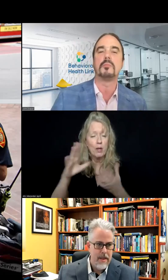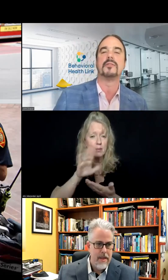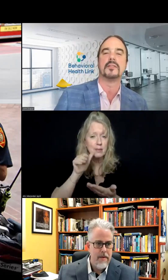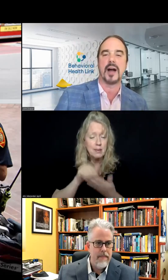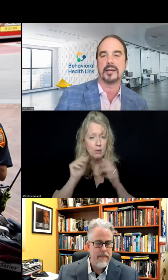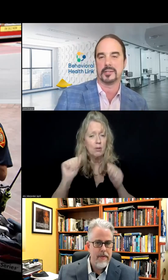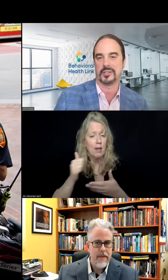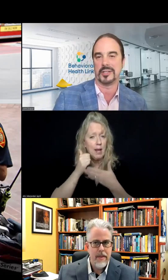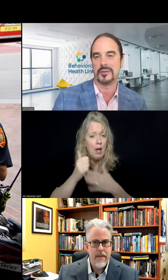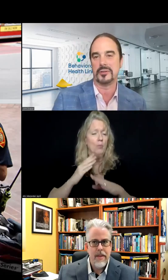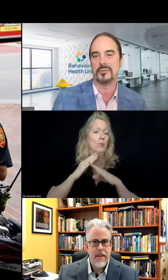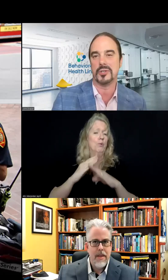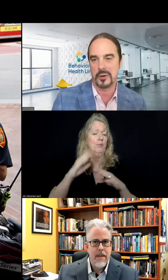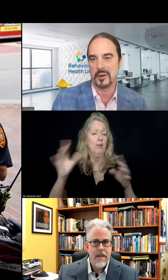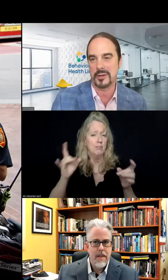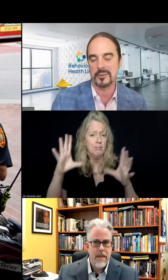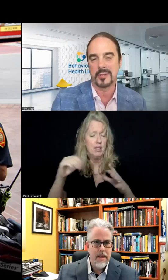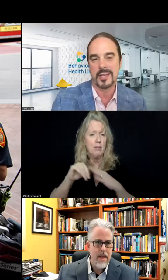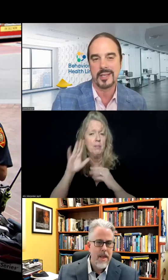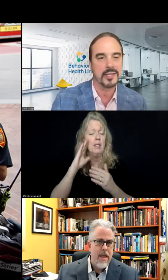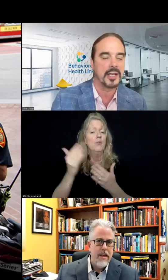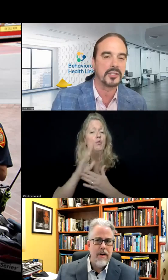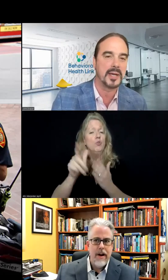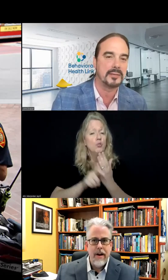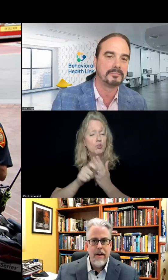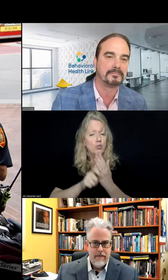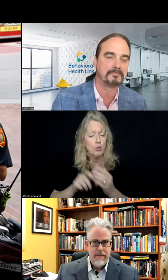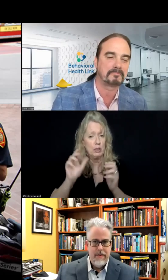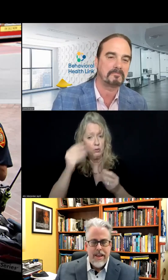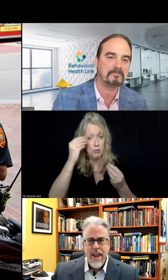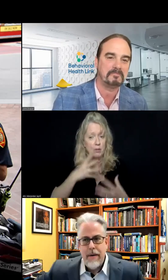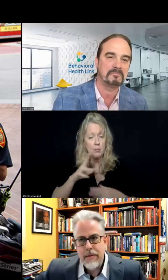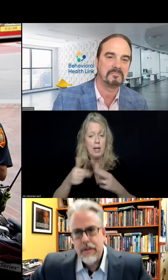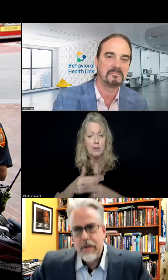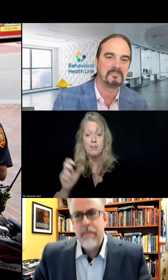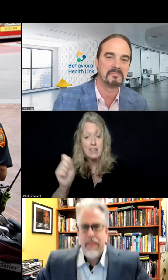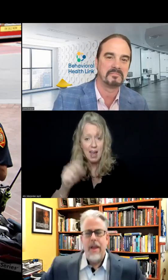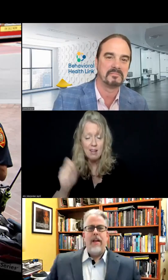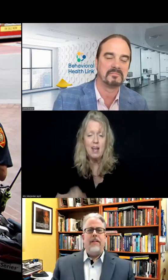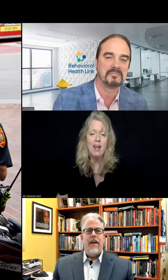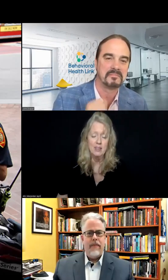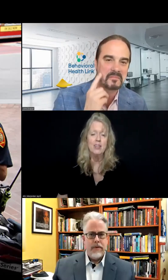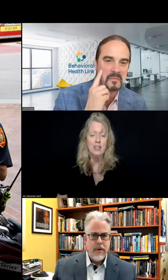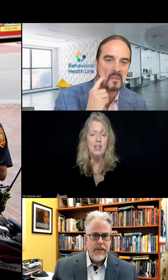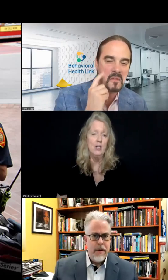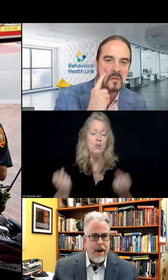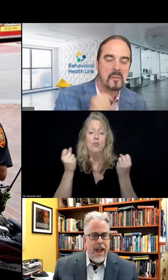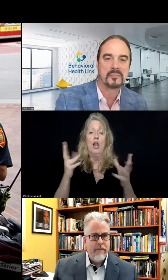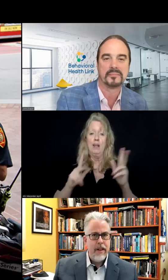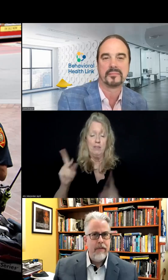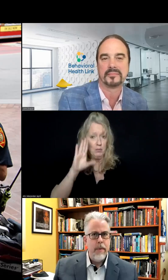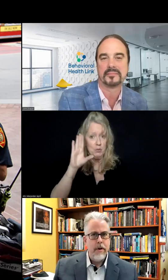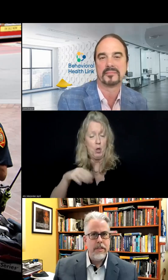can help prevent violence in your new journal article. Can you tell us about it? Yeah, so as a lot of folks know, I spent